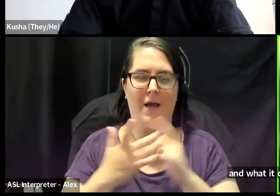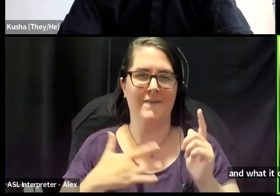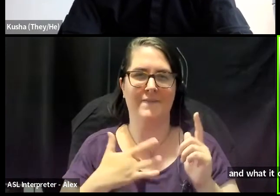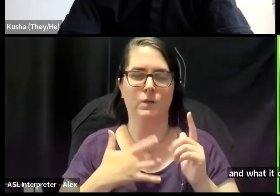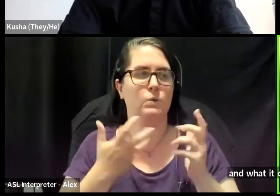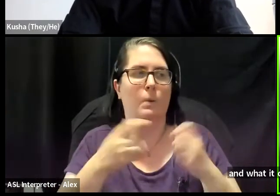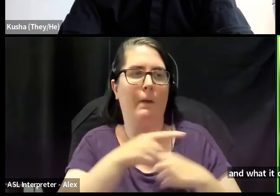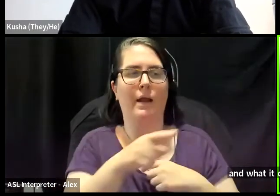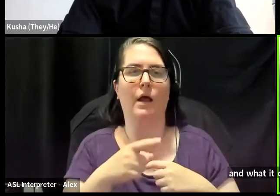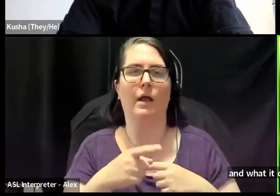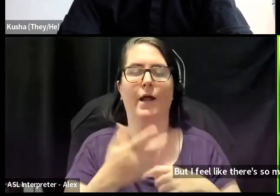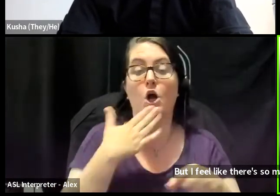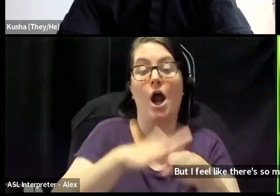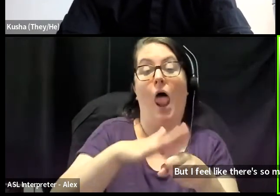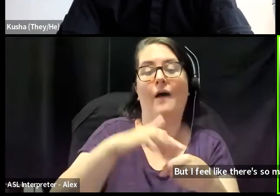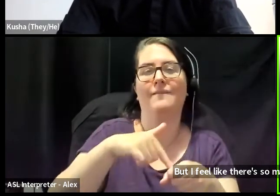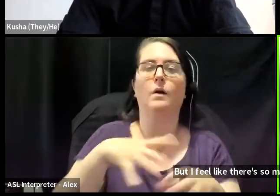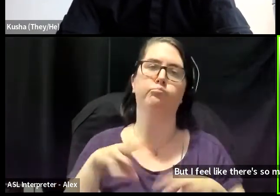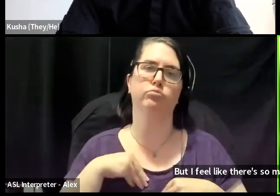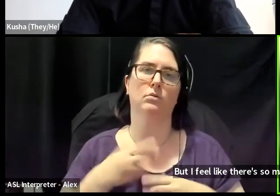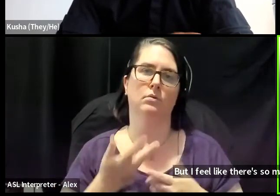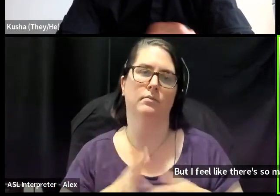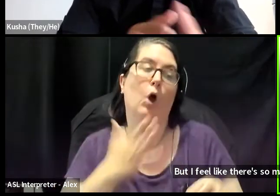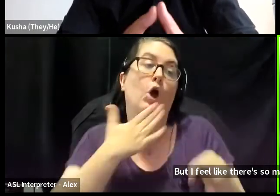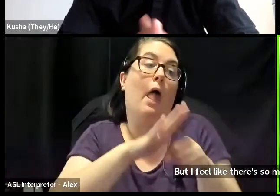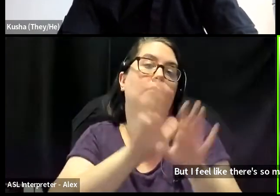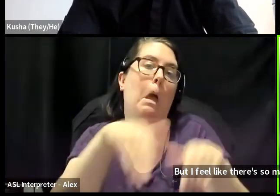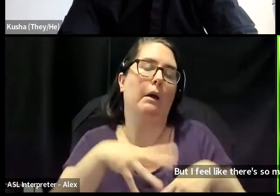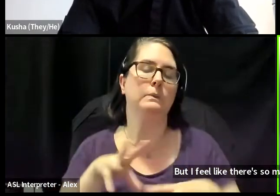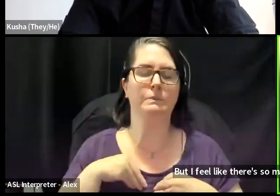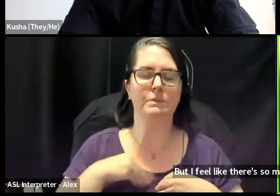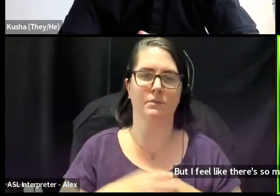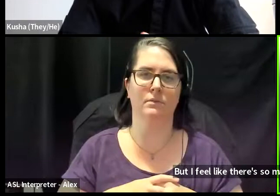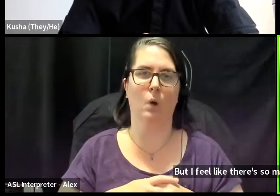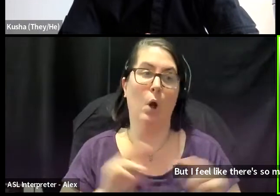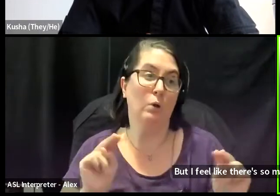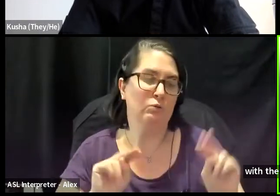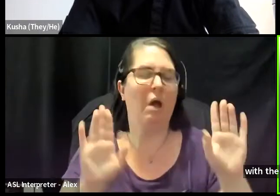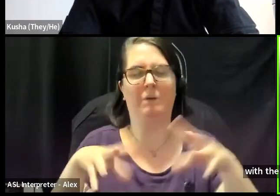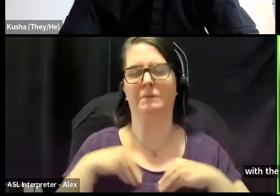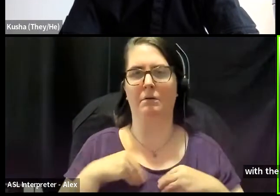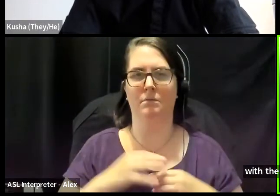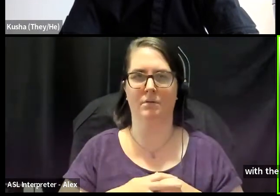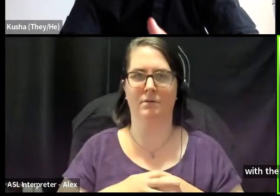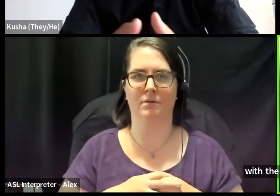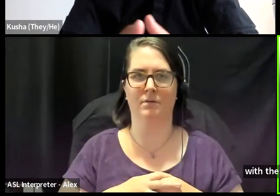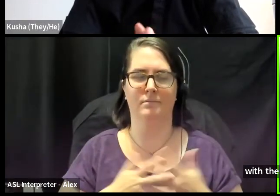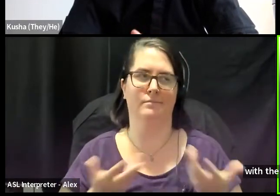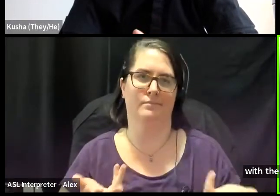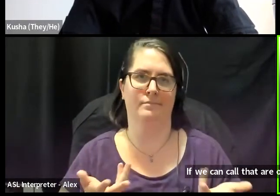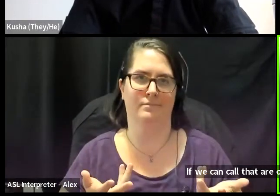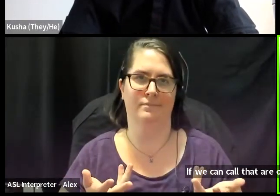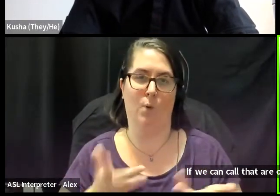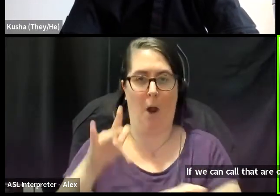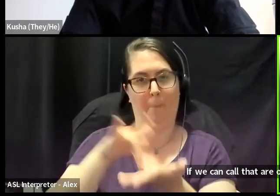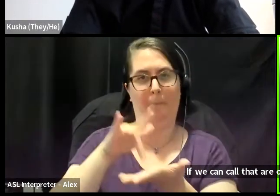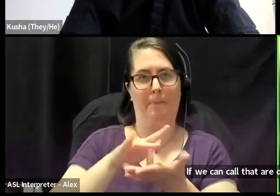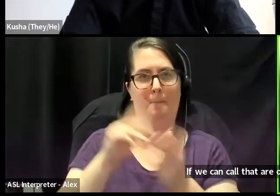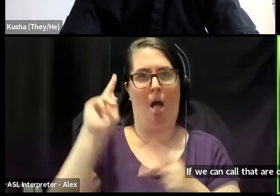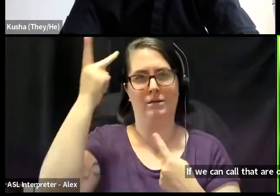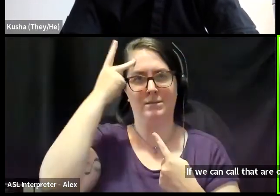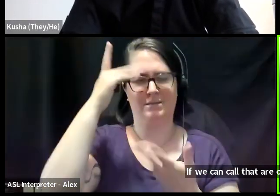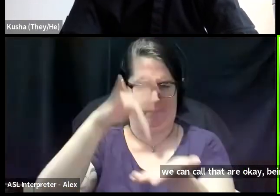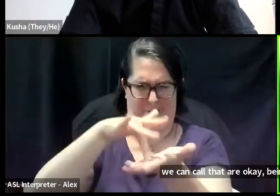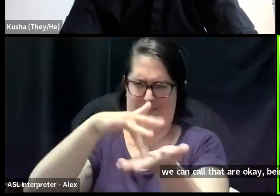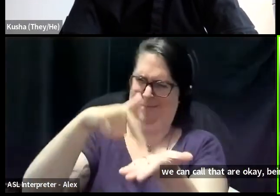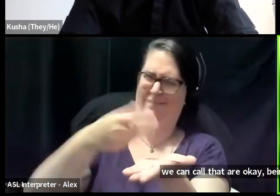the subpar, if we can call it that, or okay being, neutral, right? Or apolitical, even though that doesn't even make any sense. But